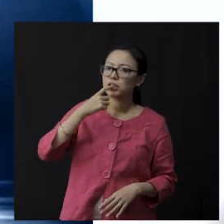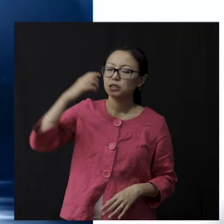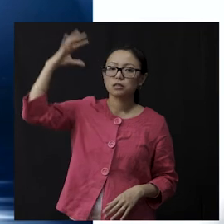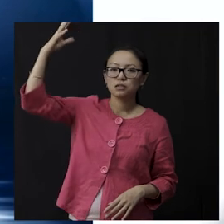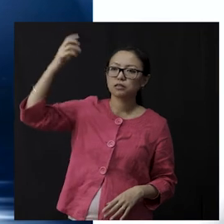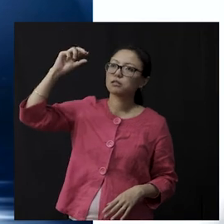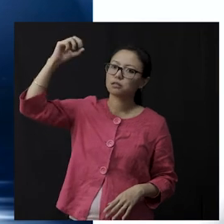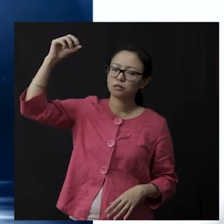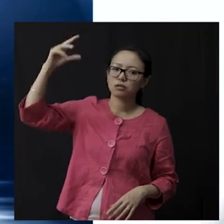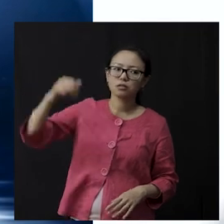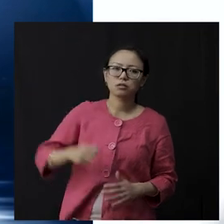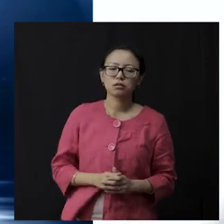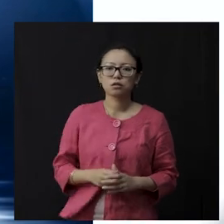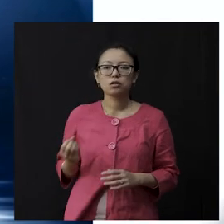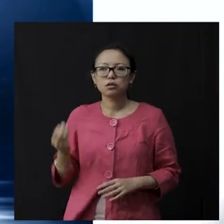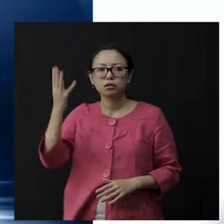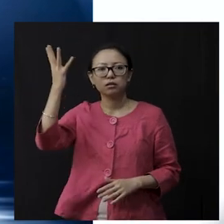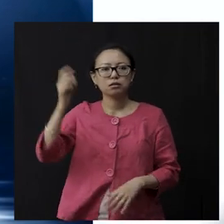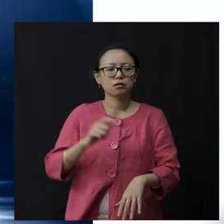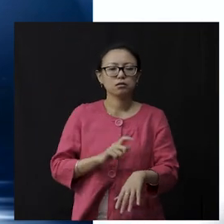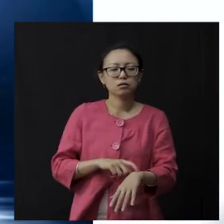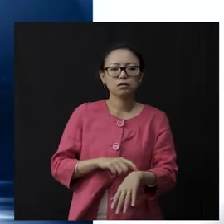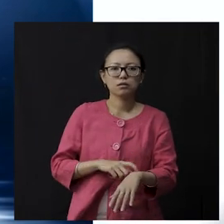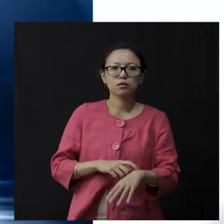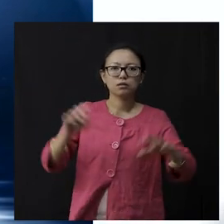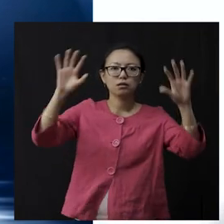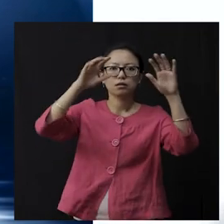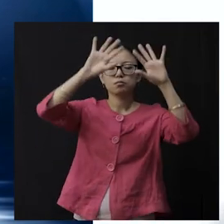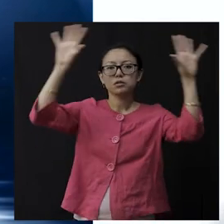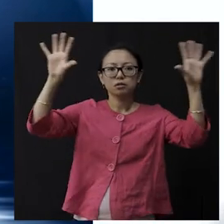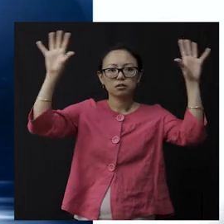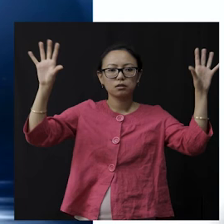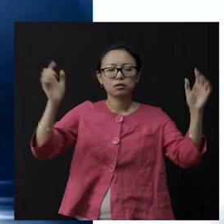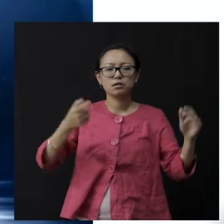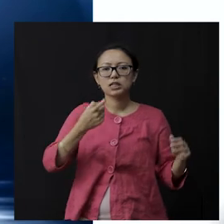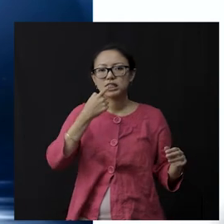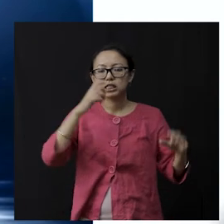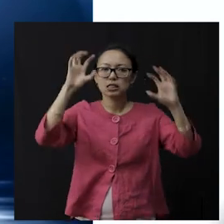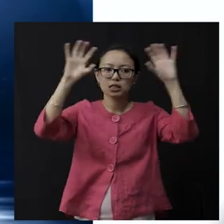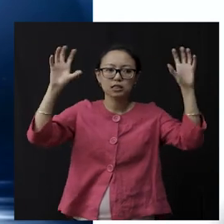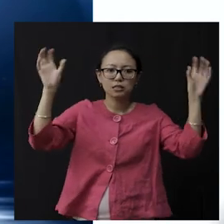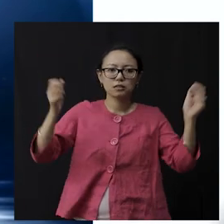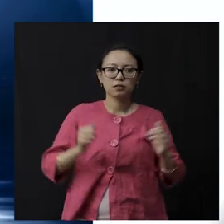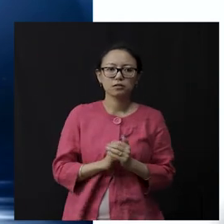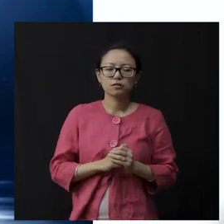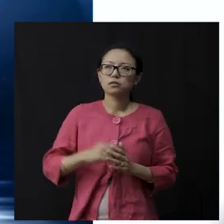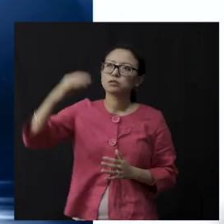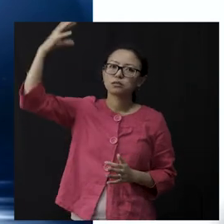the sun, you see the blue sky, yes or no? And you see the